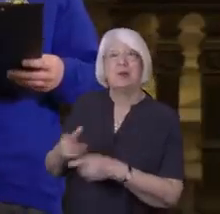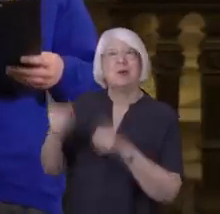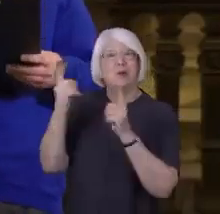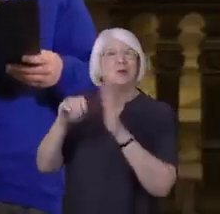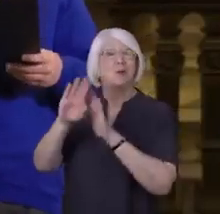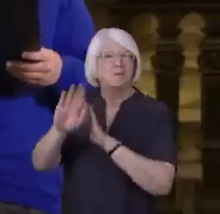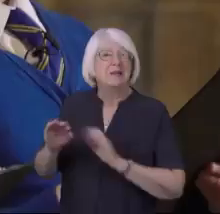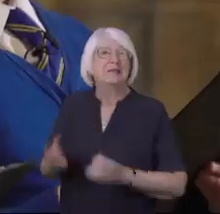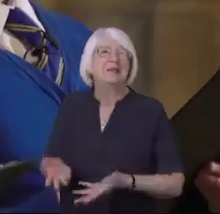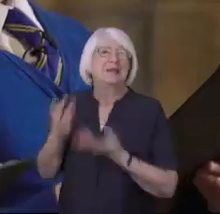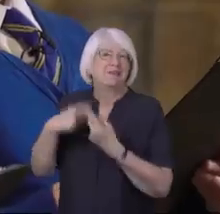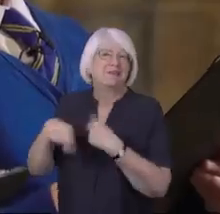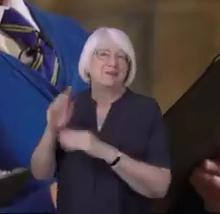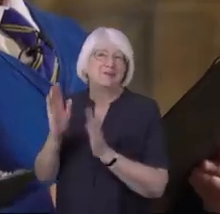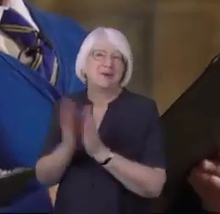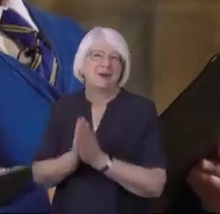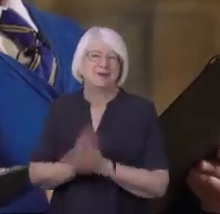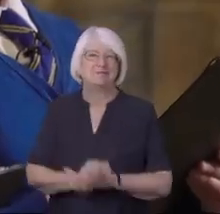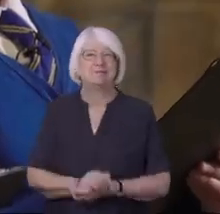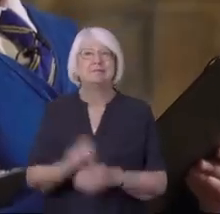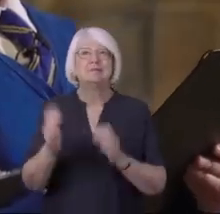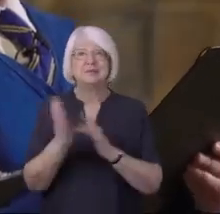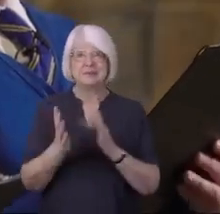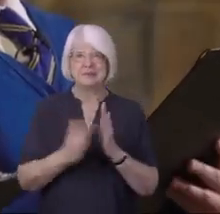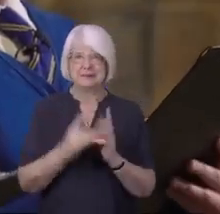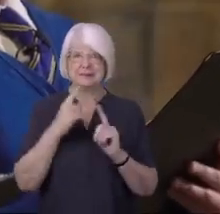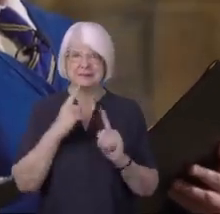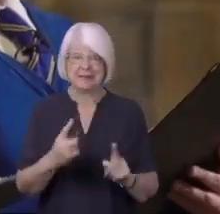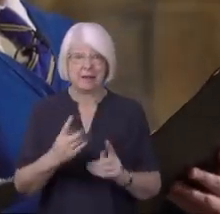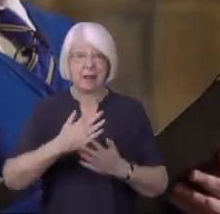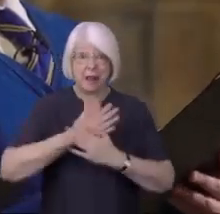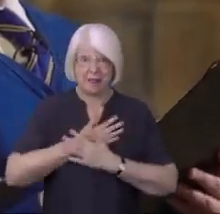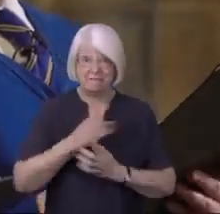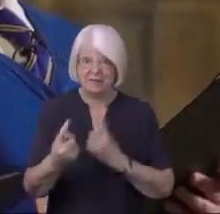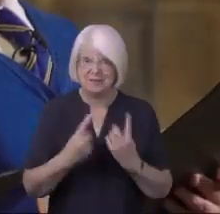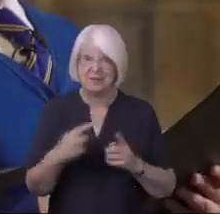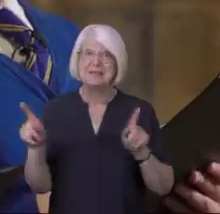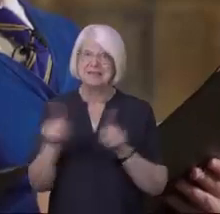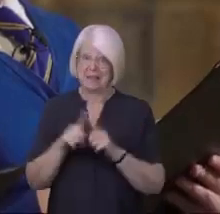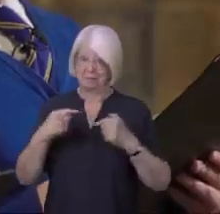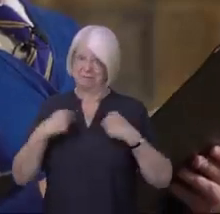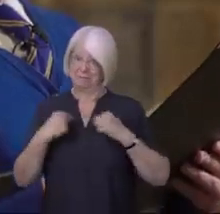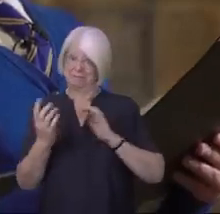hear our prayer. Jesus said, "Love one another as I have loved you."